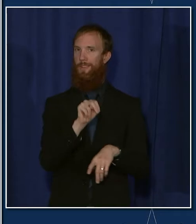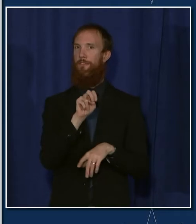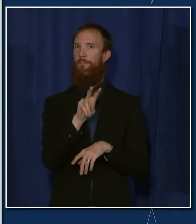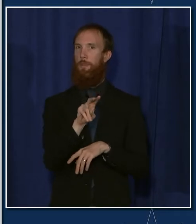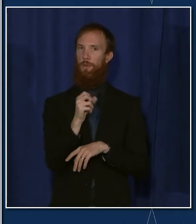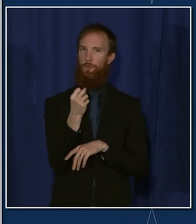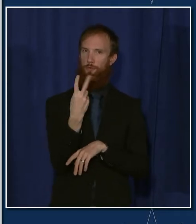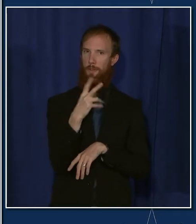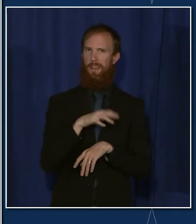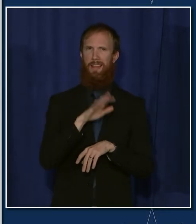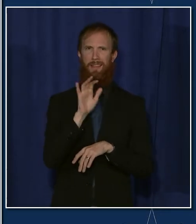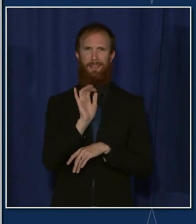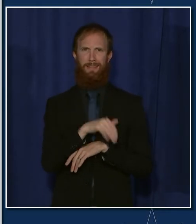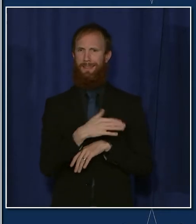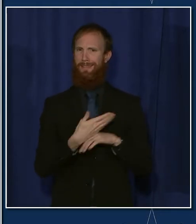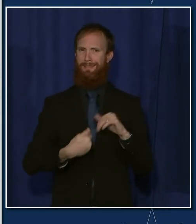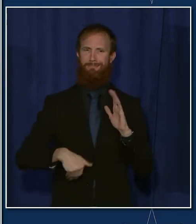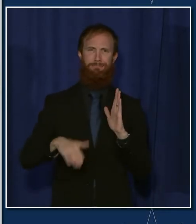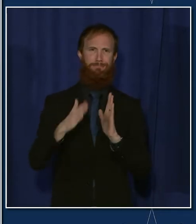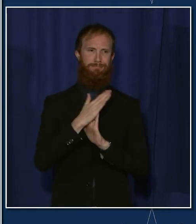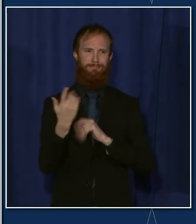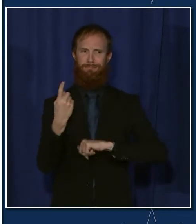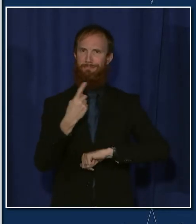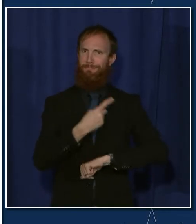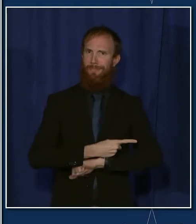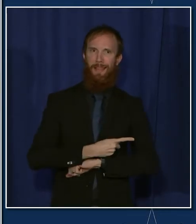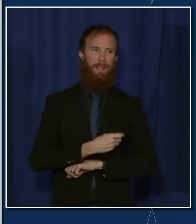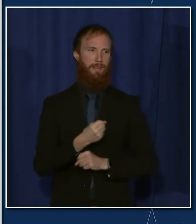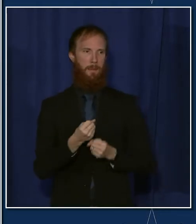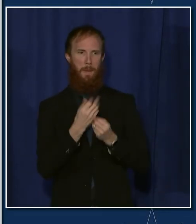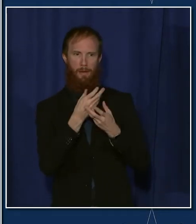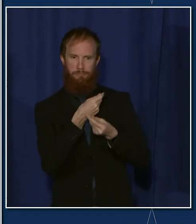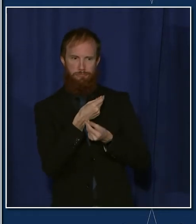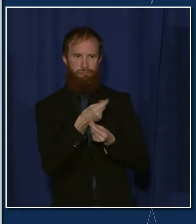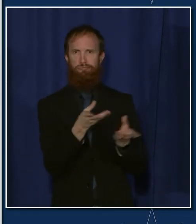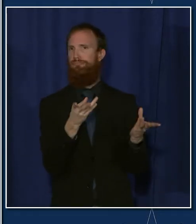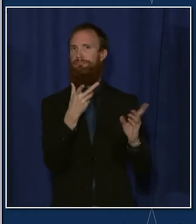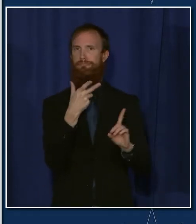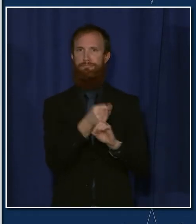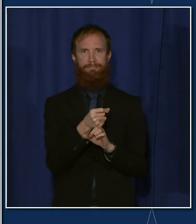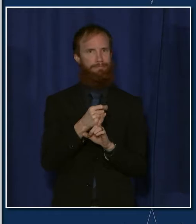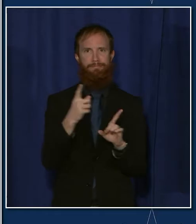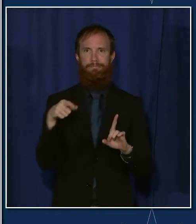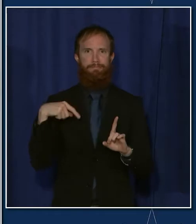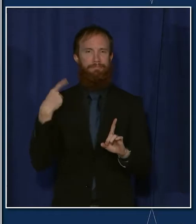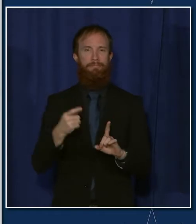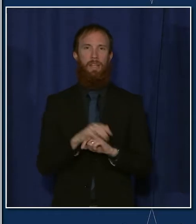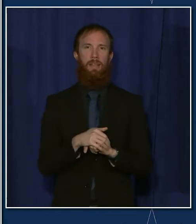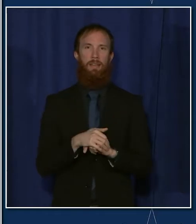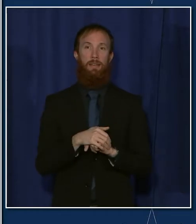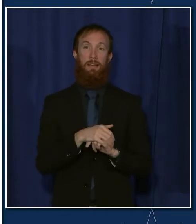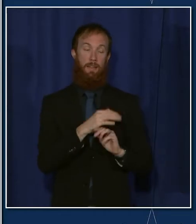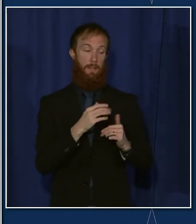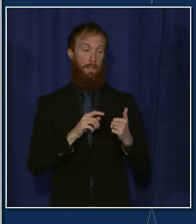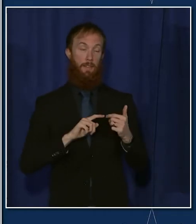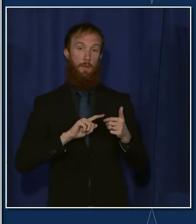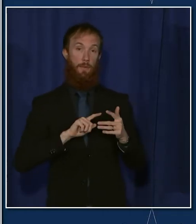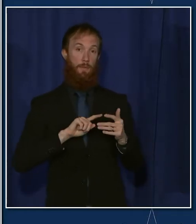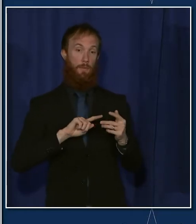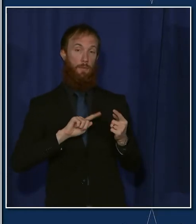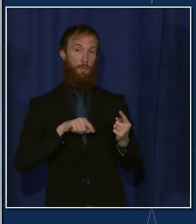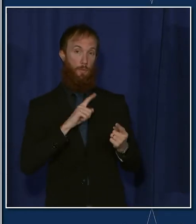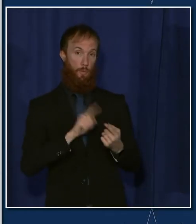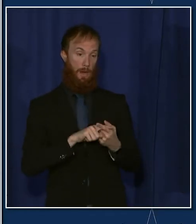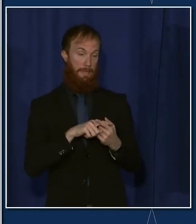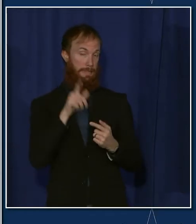single largest day for youth vaccination to date. The highest day that we'd had right at the beginning when the teenagers